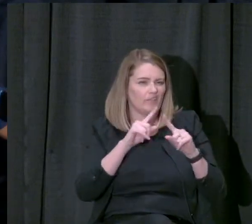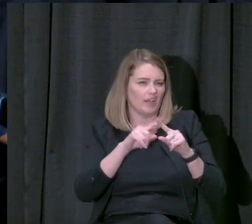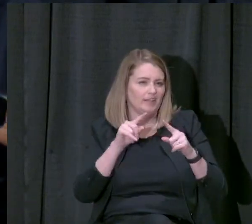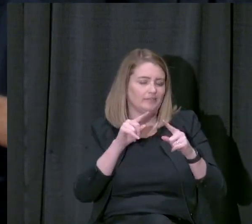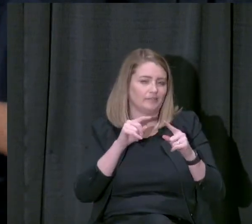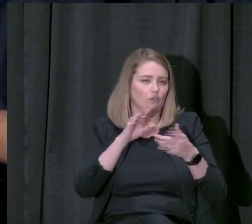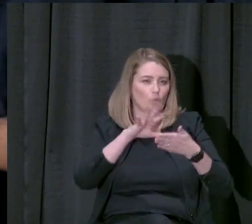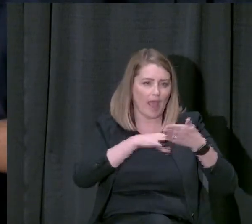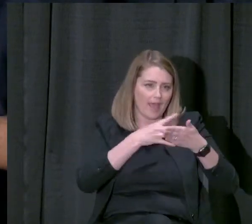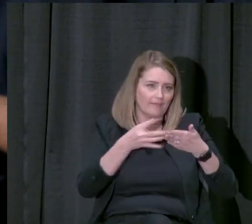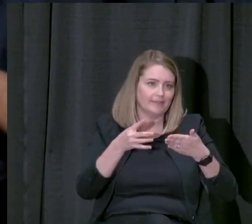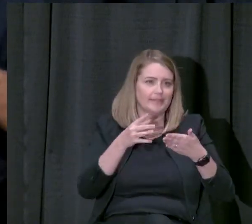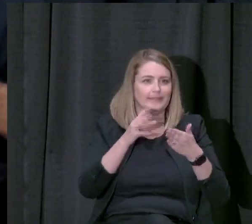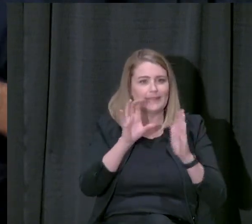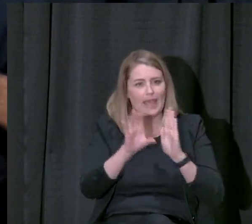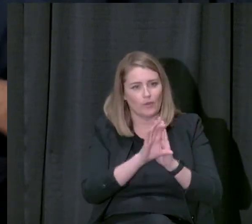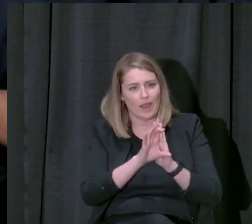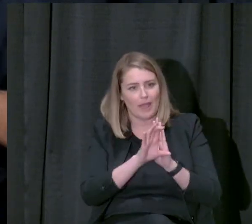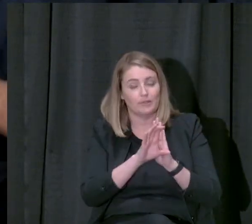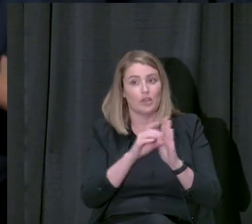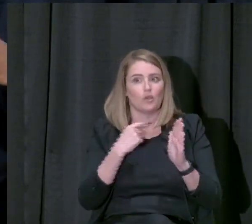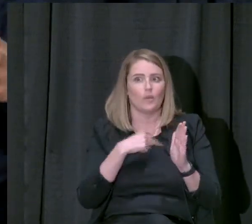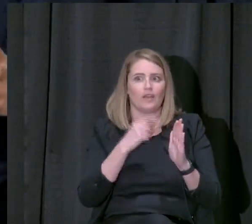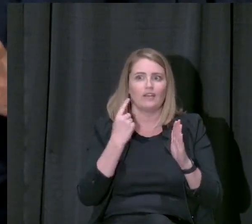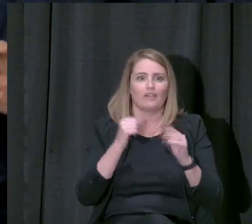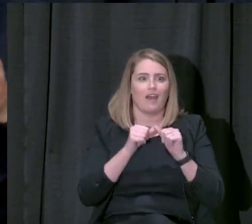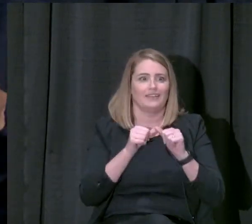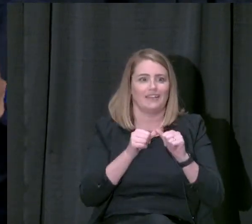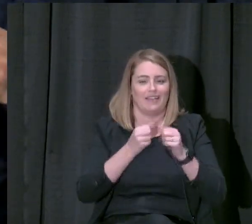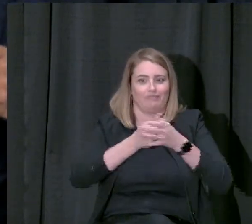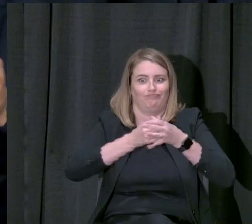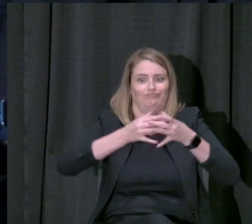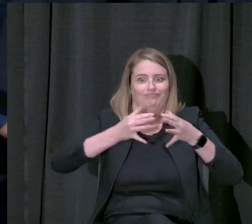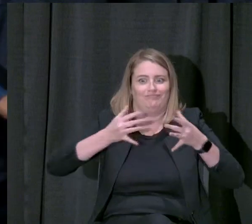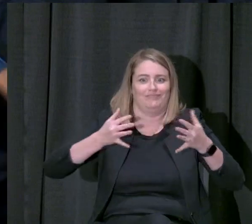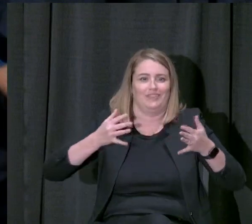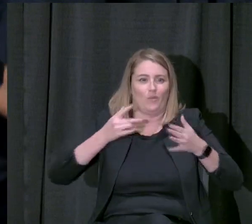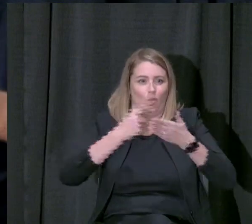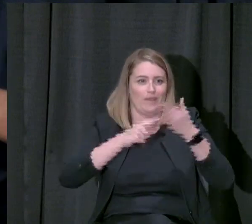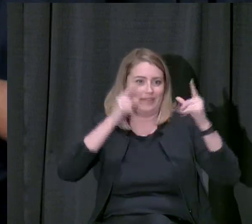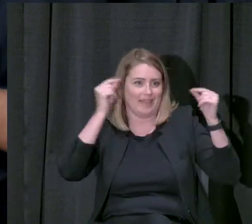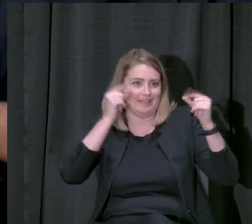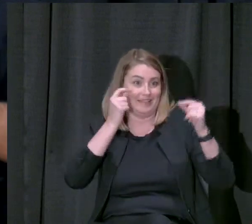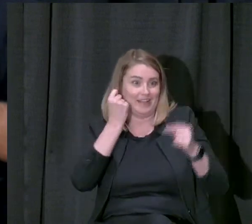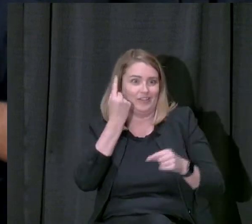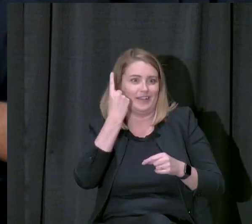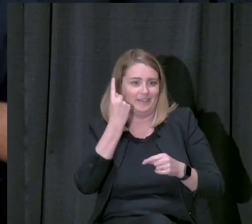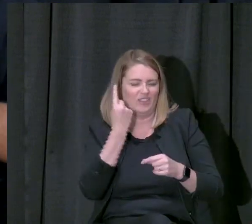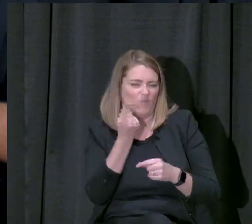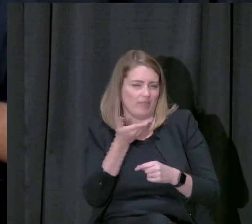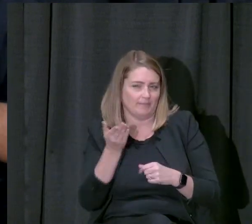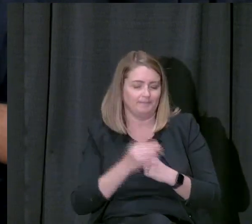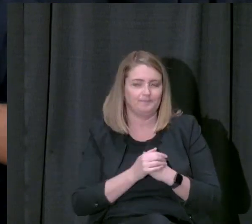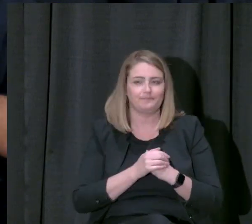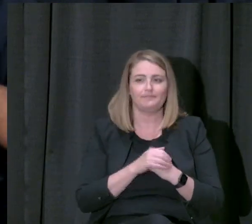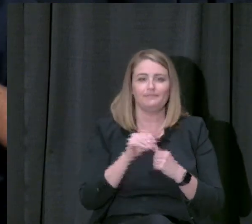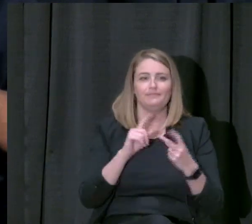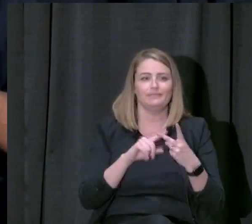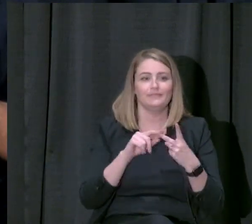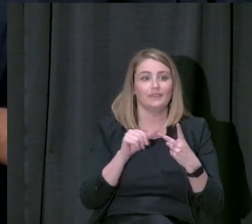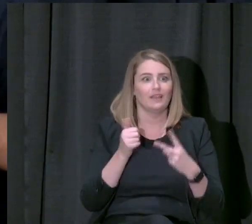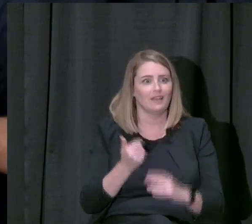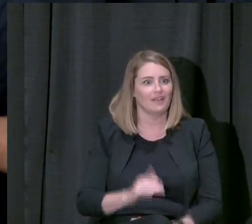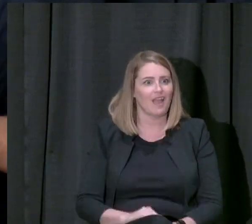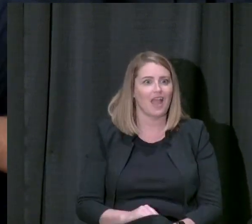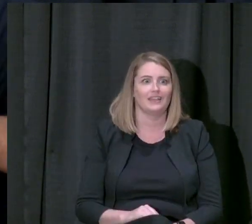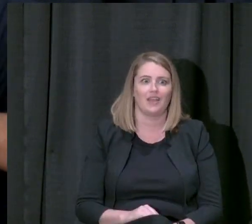constantly, pushing the boundaries of what the text recognition AI can understand. That's one thing. Then, of course, we have, for example, we have an